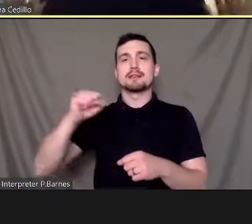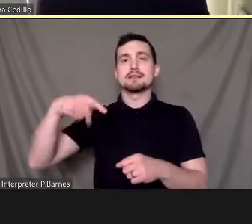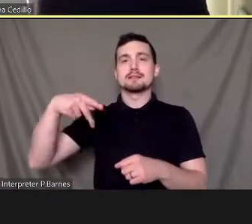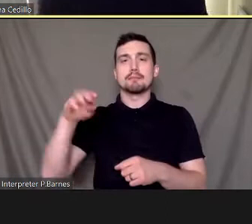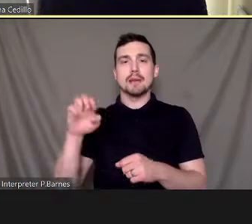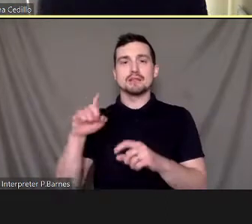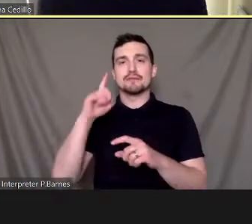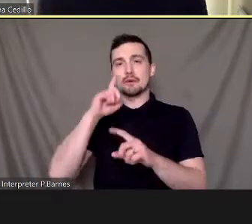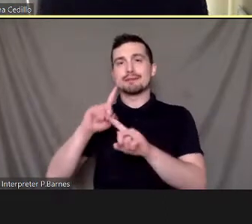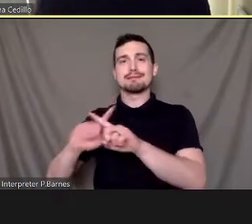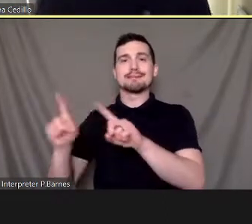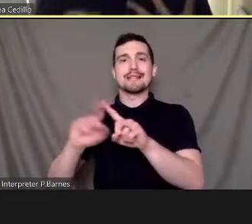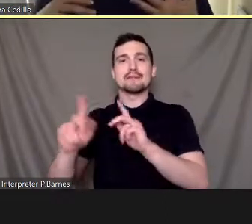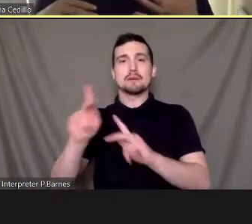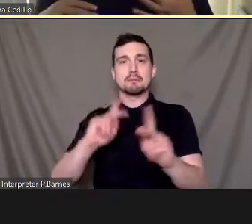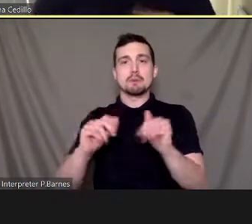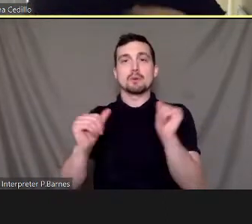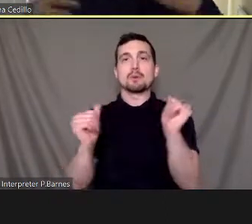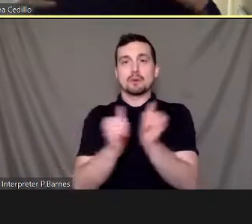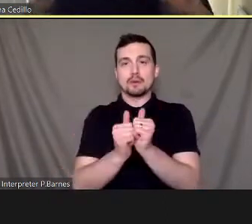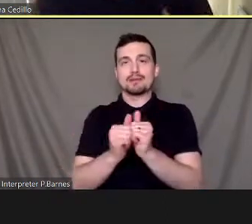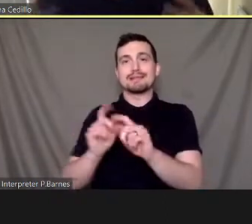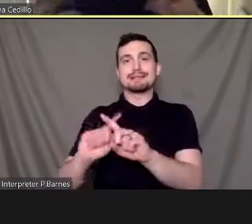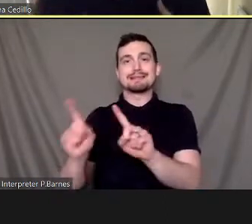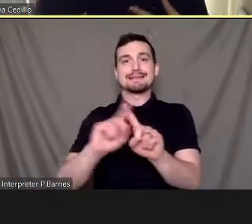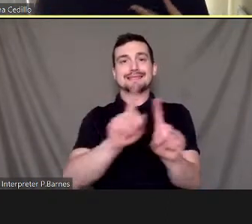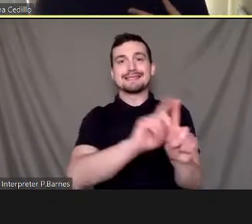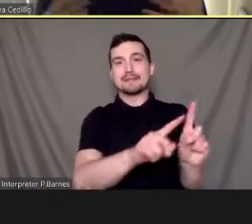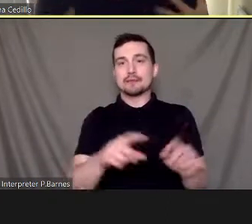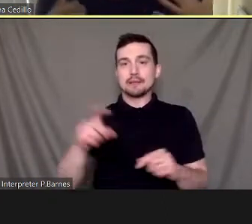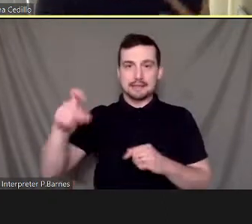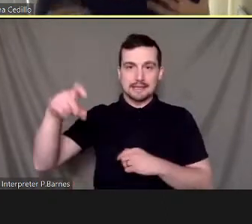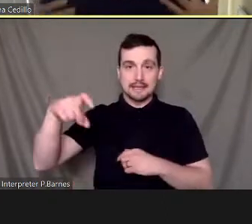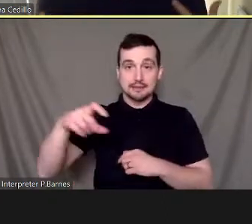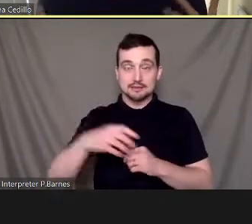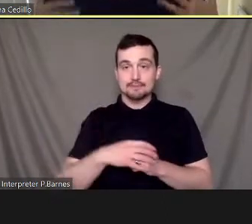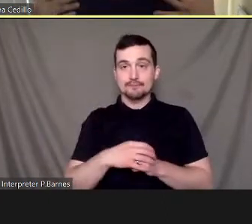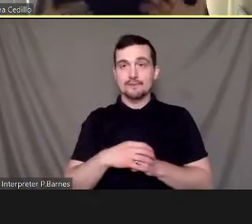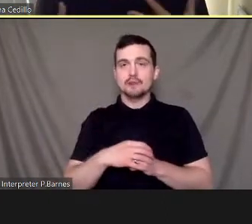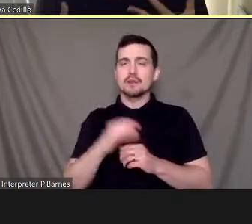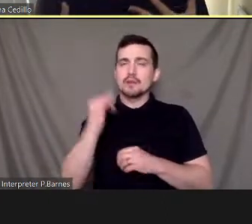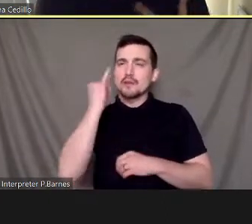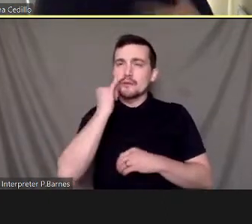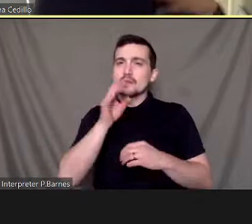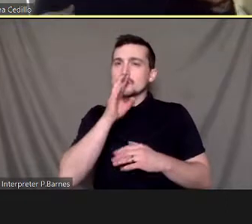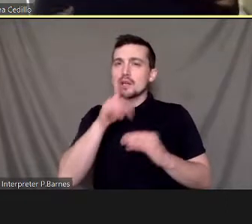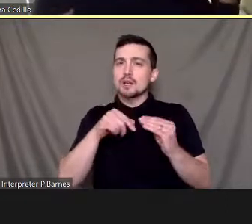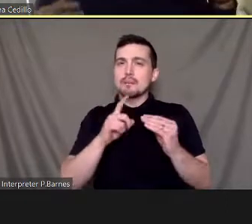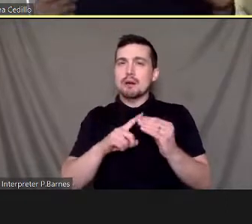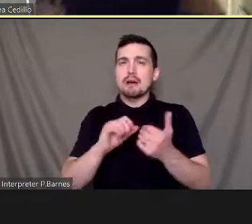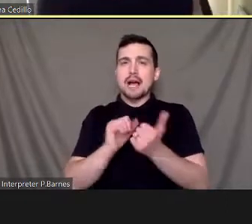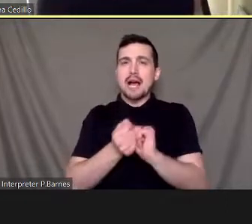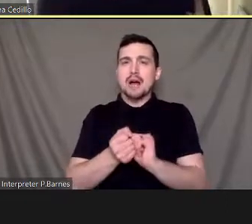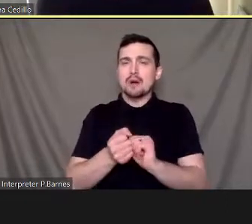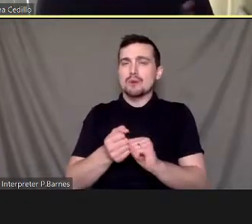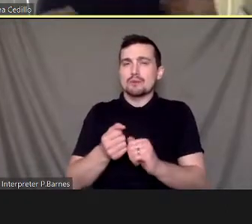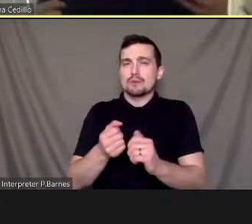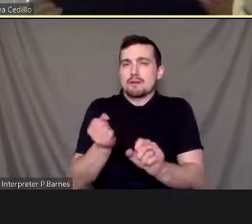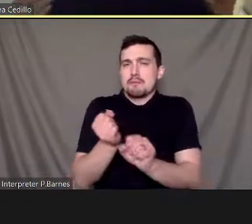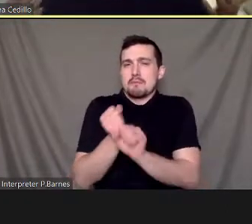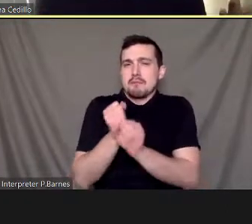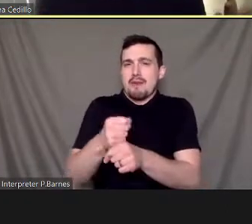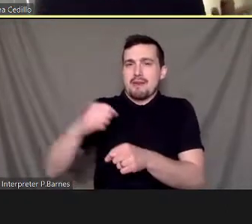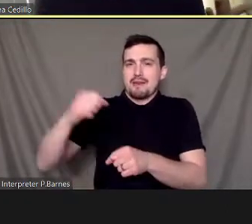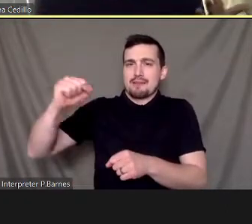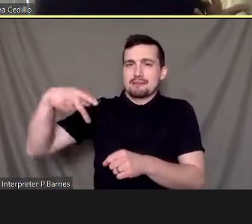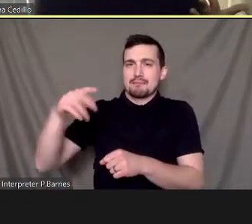with different needs. And if we talk about how to make space for students to be heard rather than